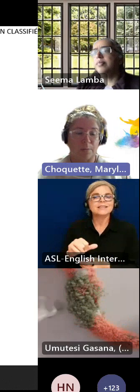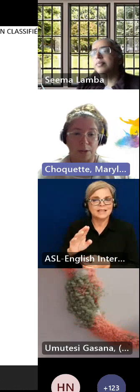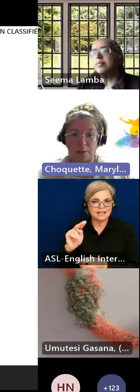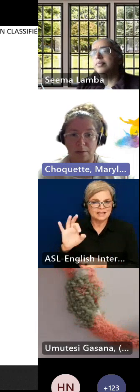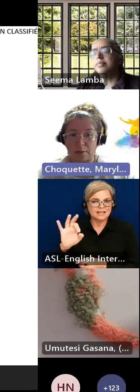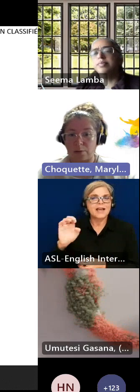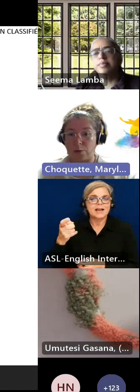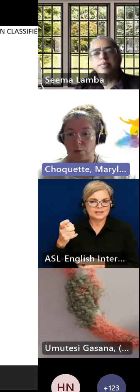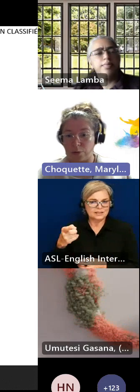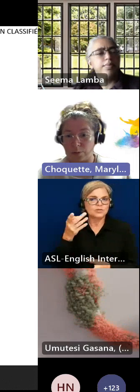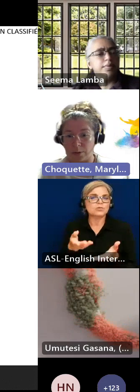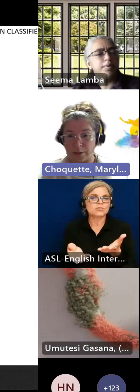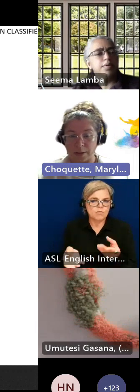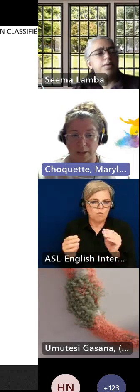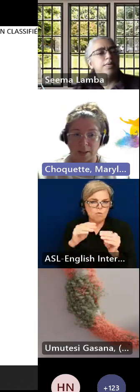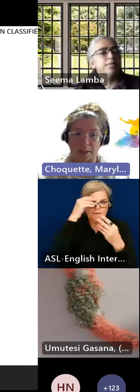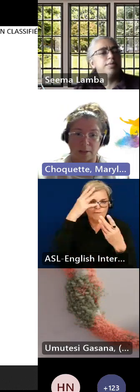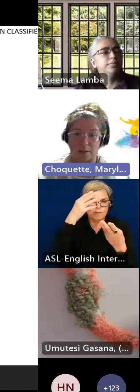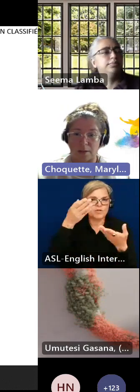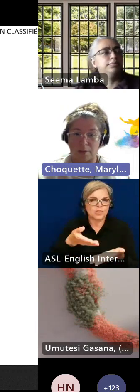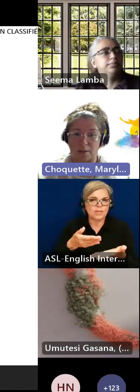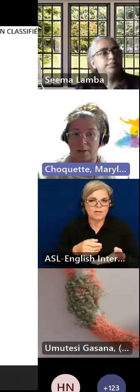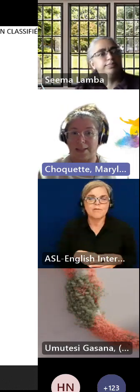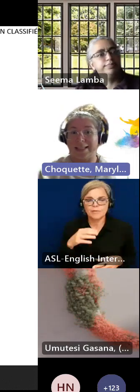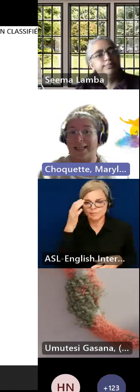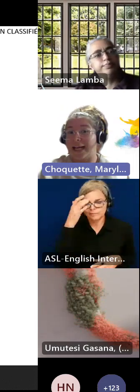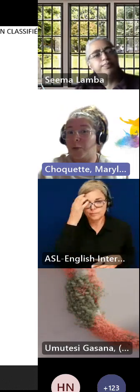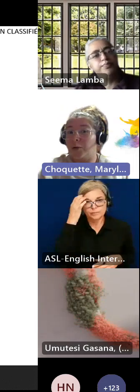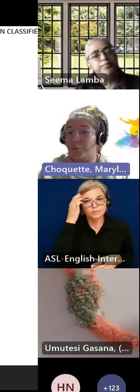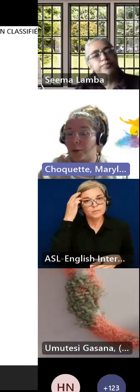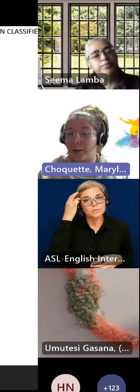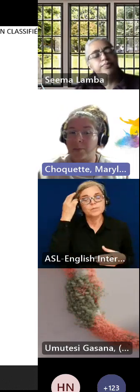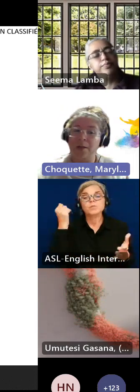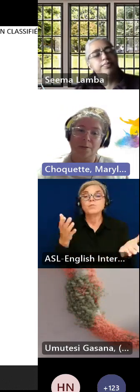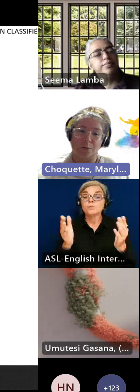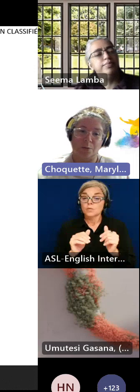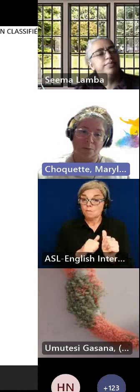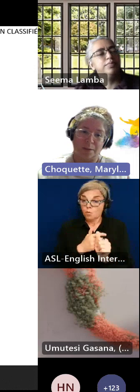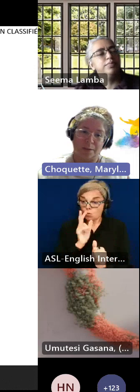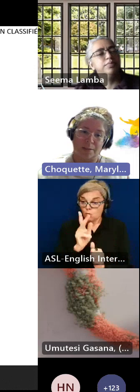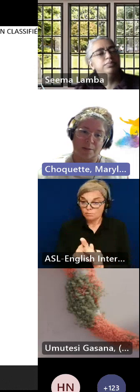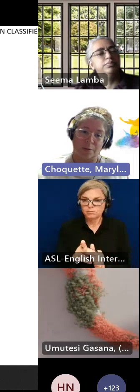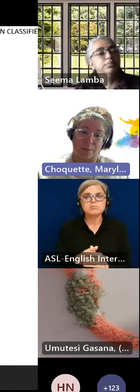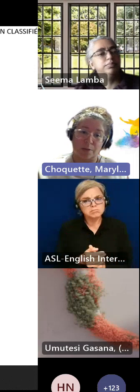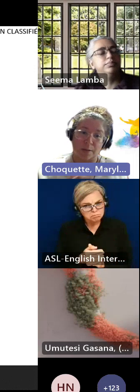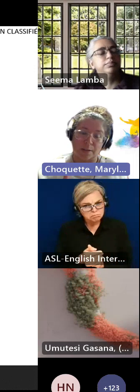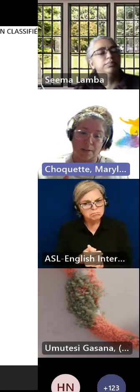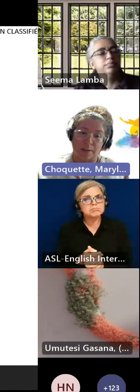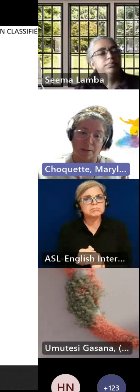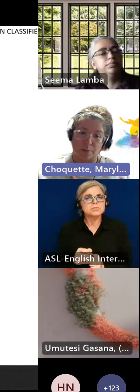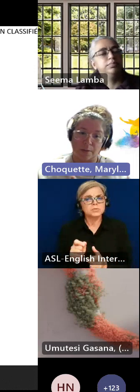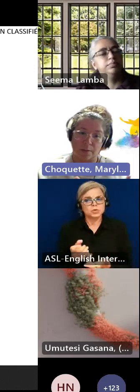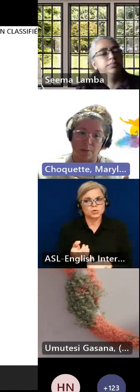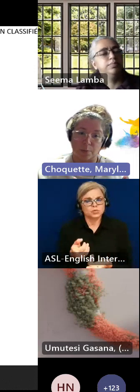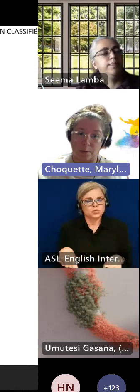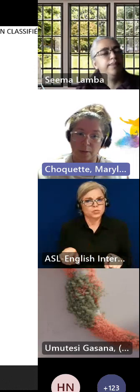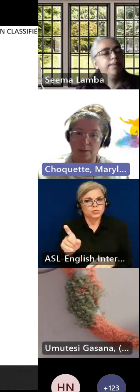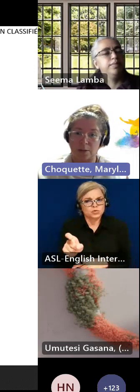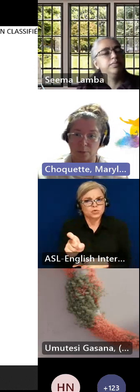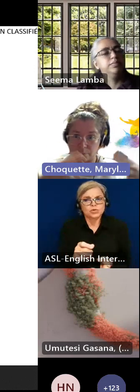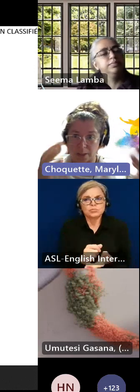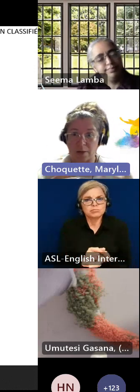Follow-ups, as we mentioned, you should be looking at annual follow-up. So it's to measure, as I said, a